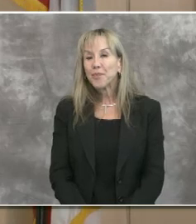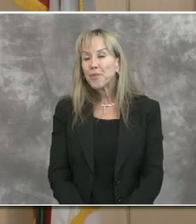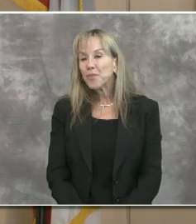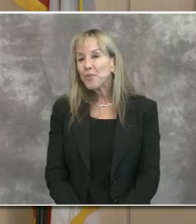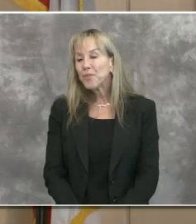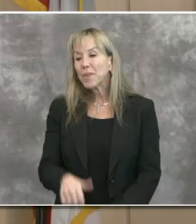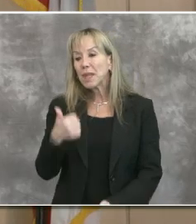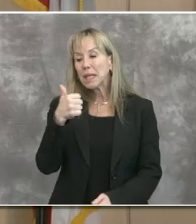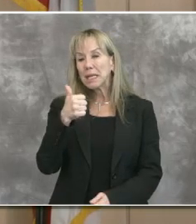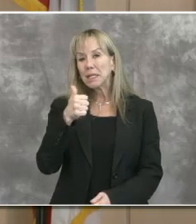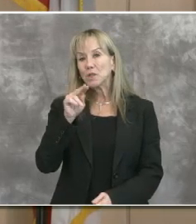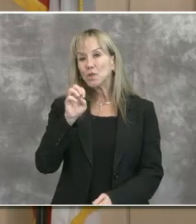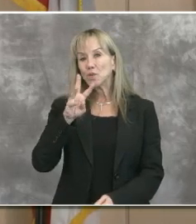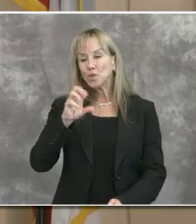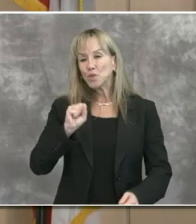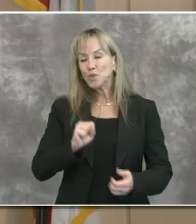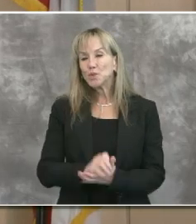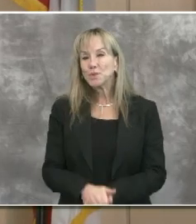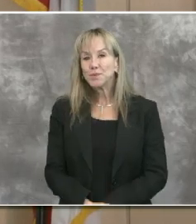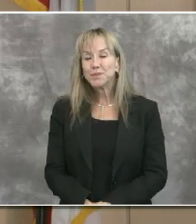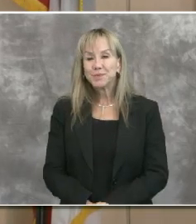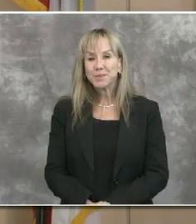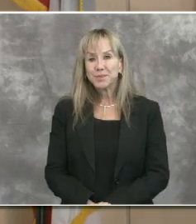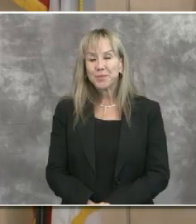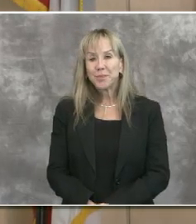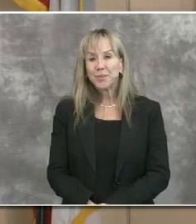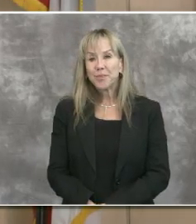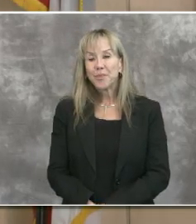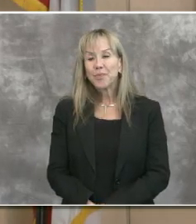10 News, please state your name and question.